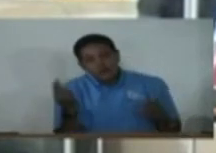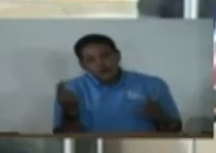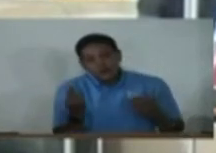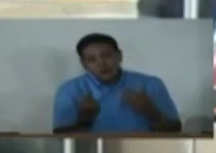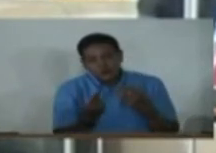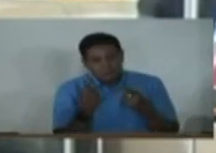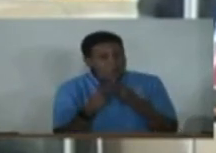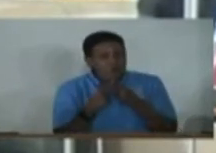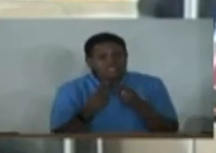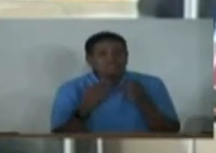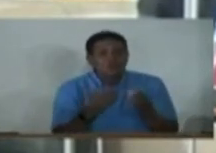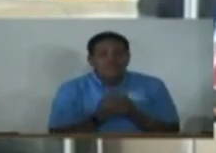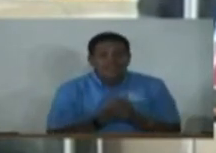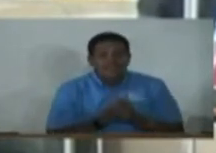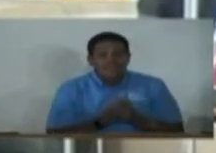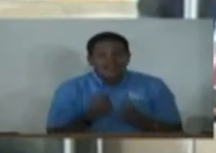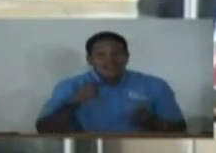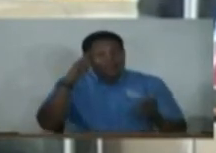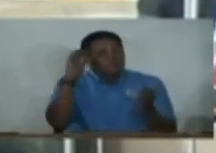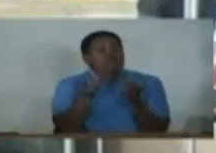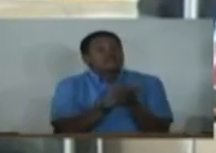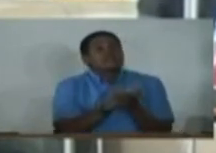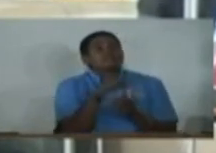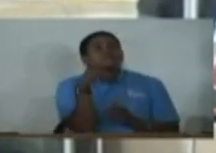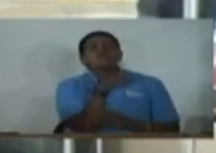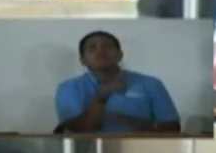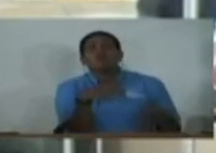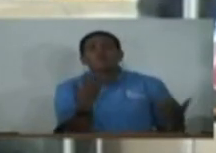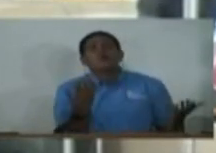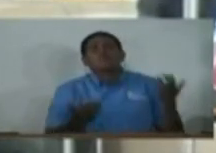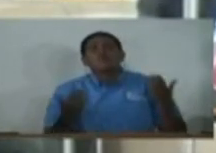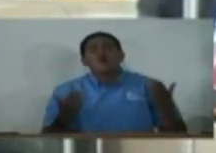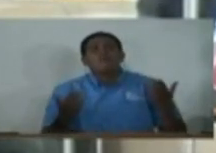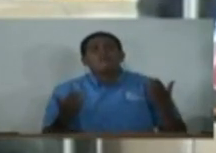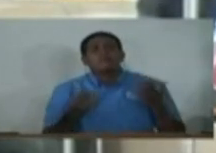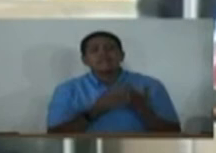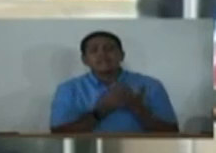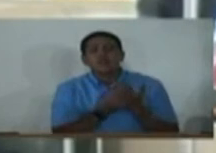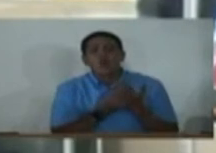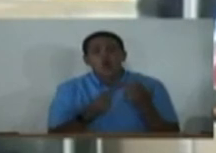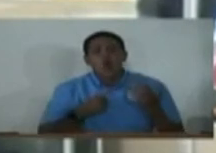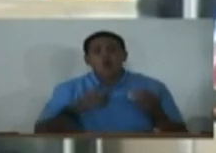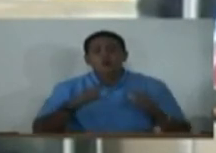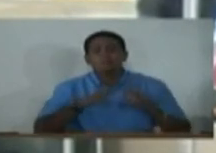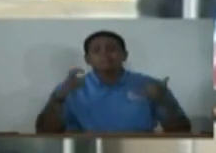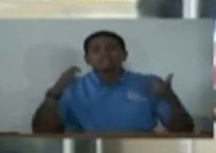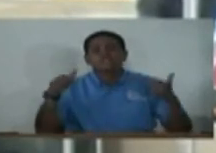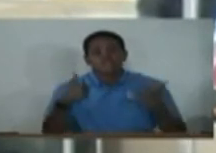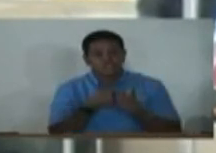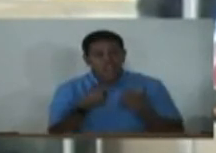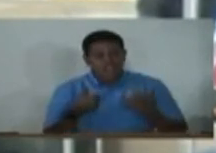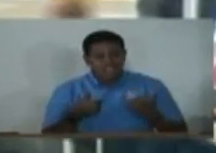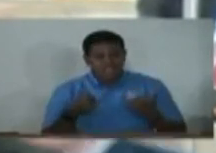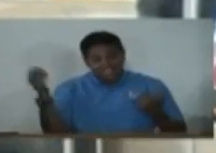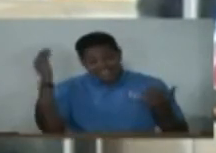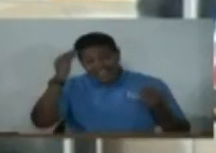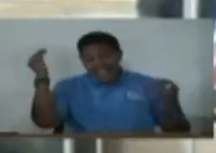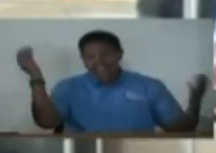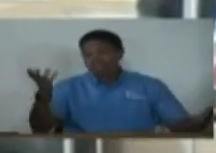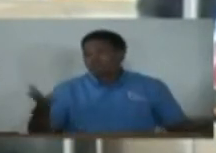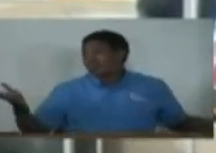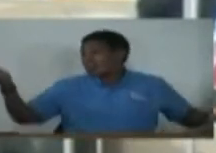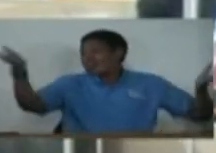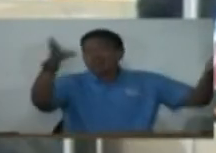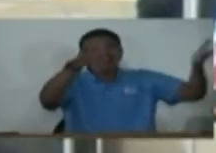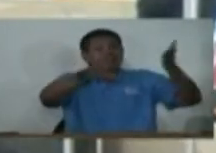And I believe, Madam Speaker, that is probably our greatest challenge. Information is all around us,